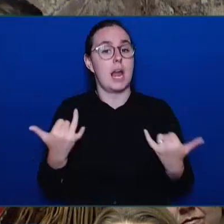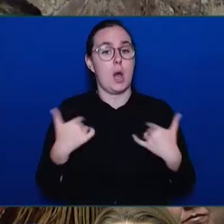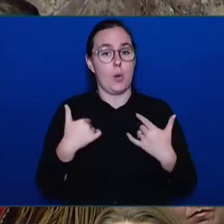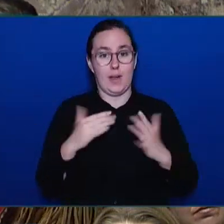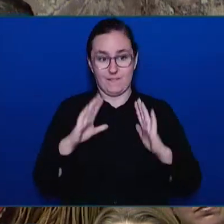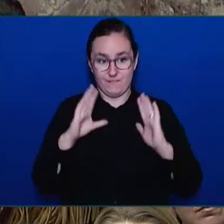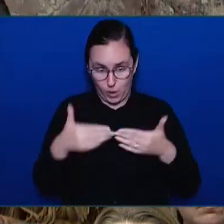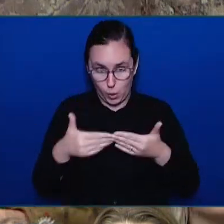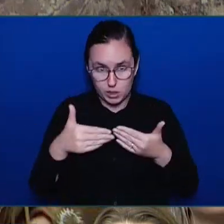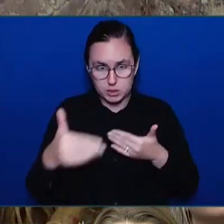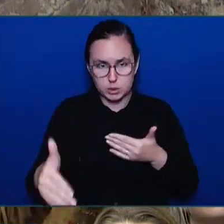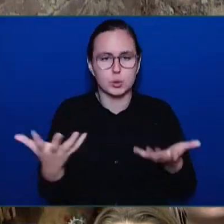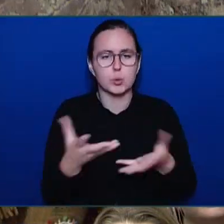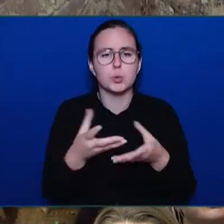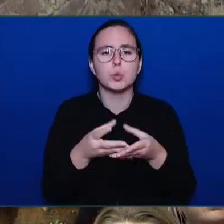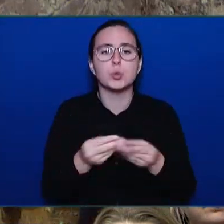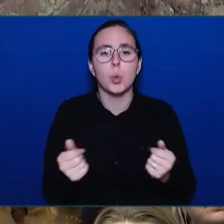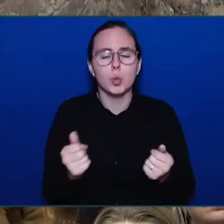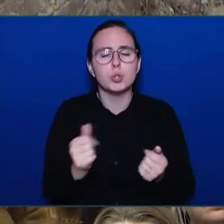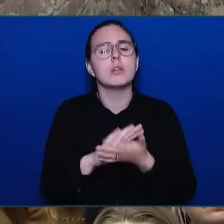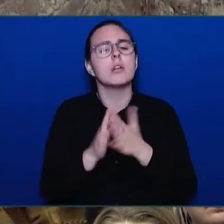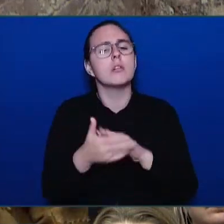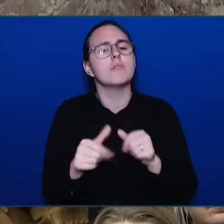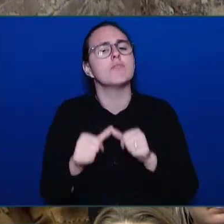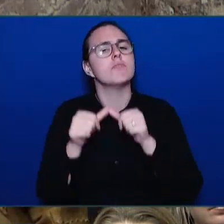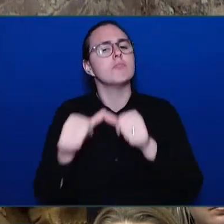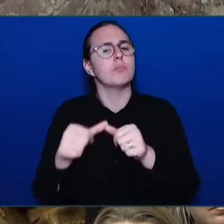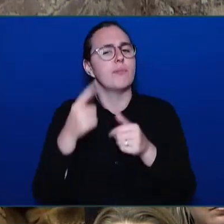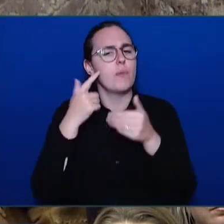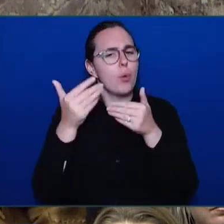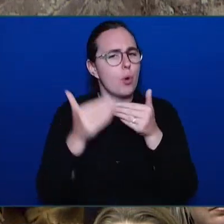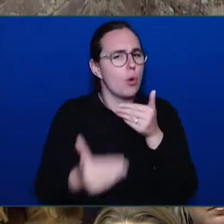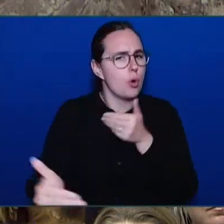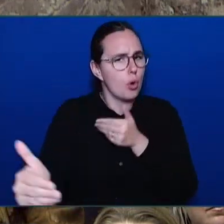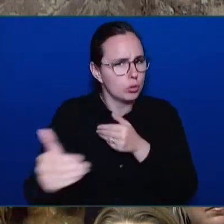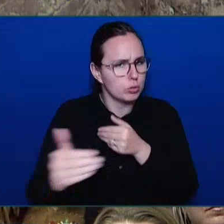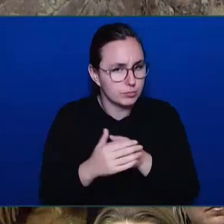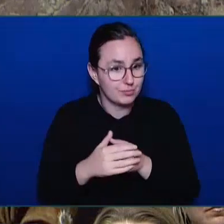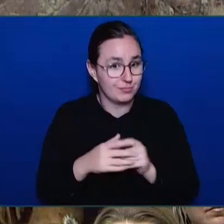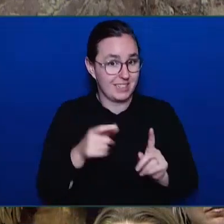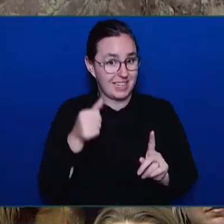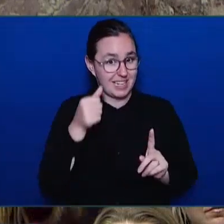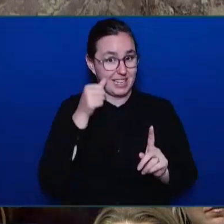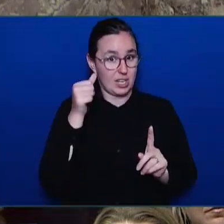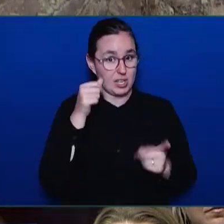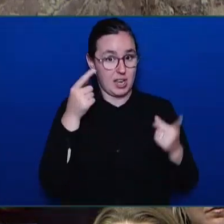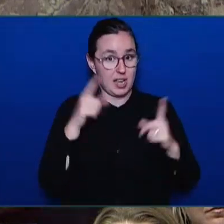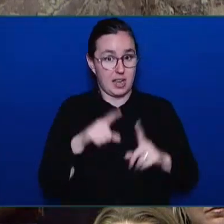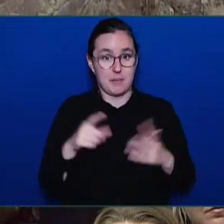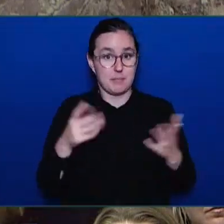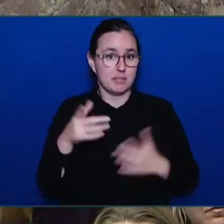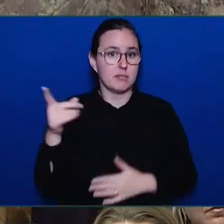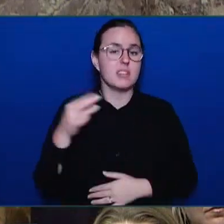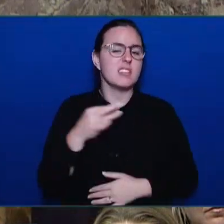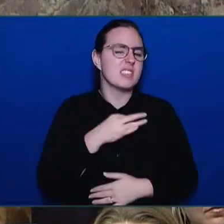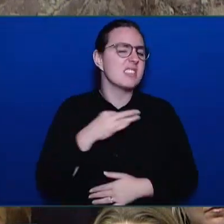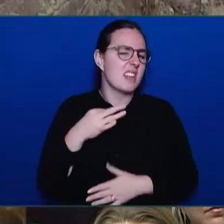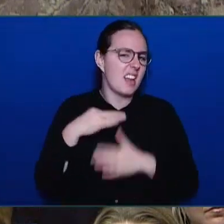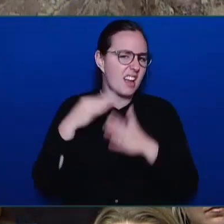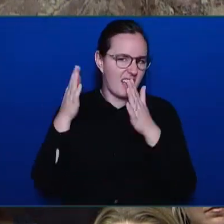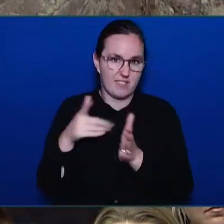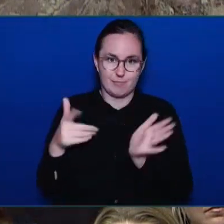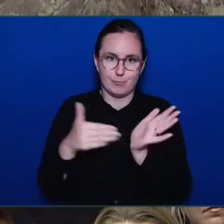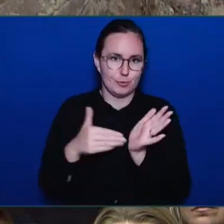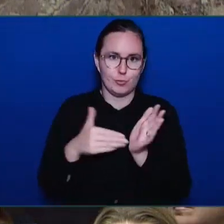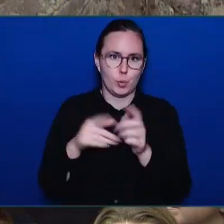staff person at the last minute was unable to attend, that a doctor was unable to attend the ER. And so it was